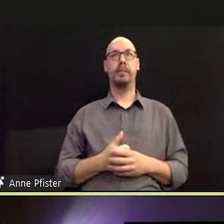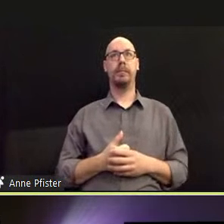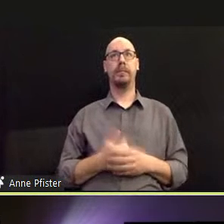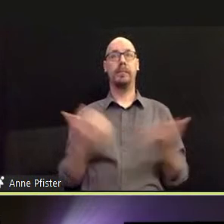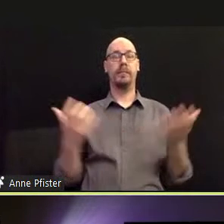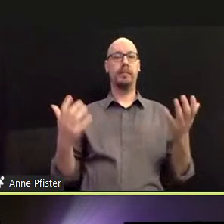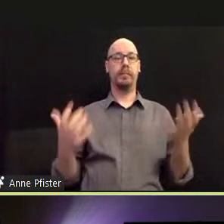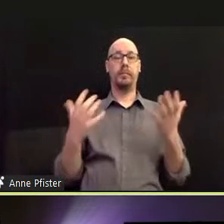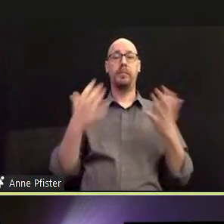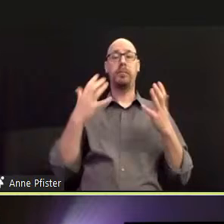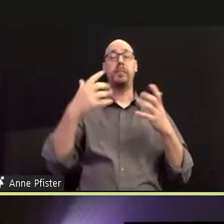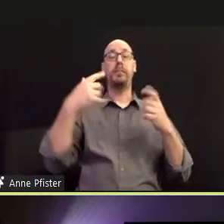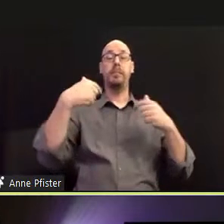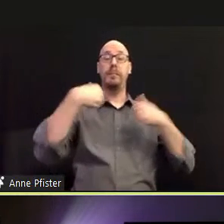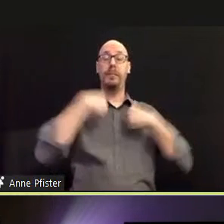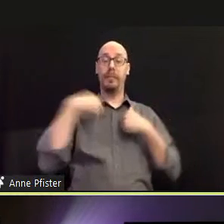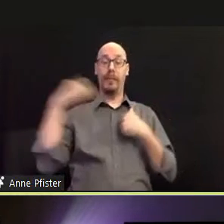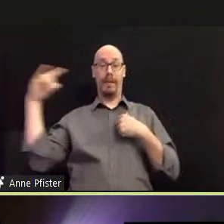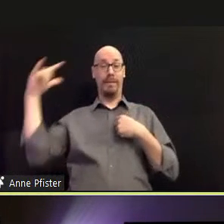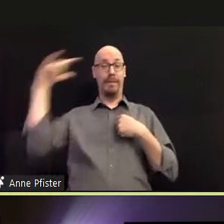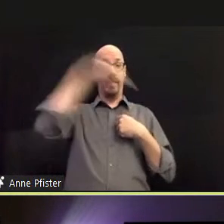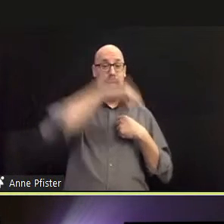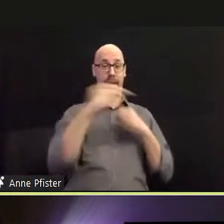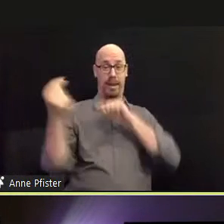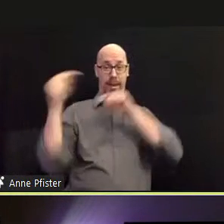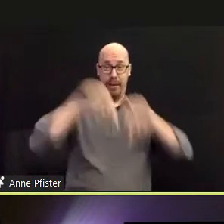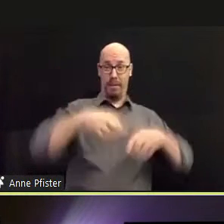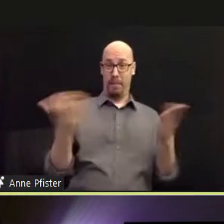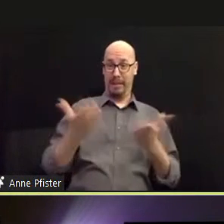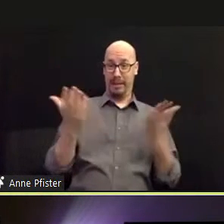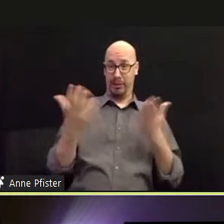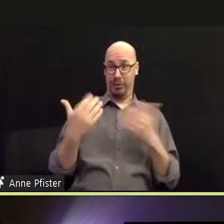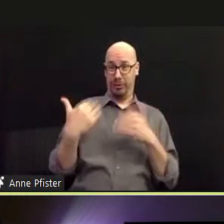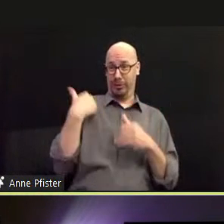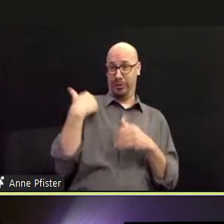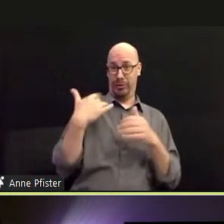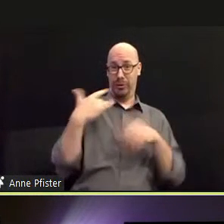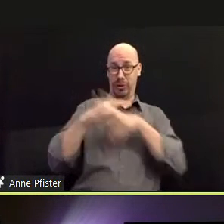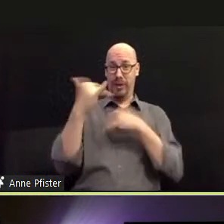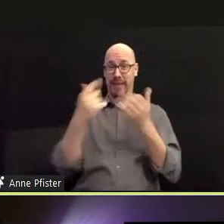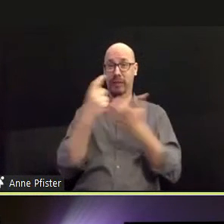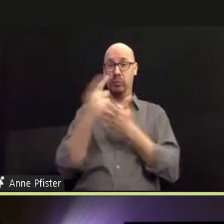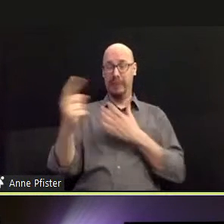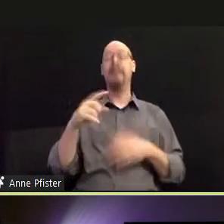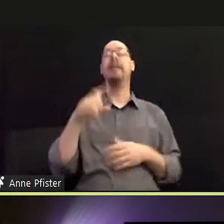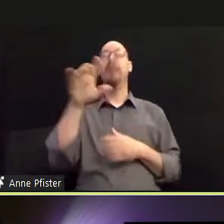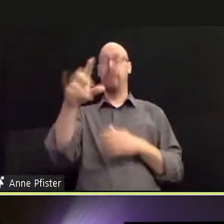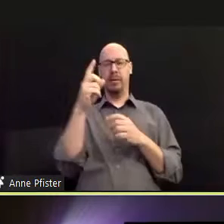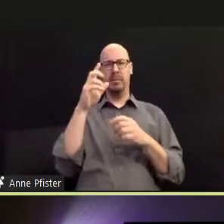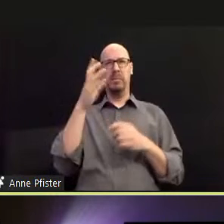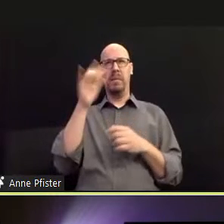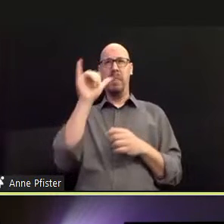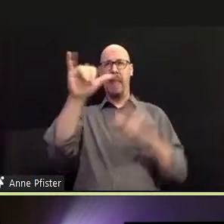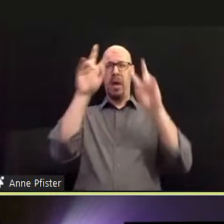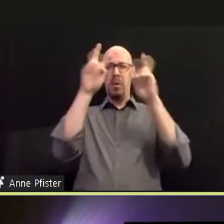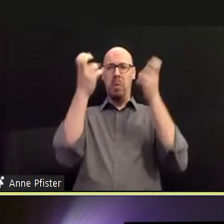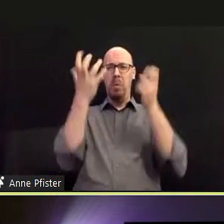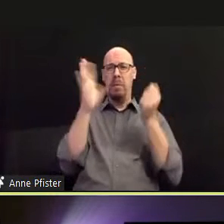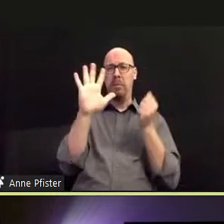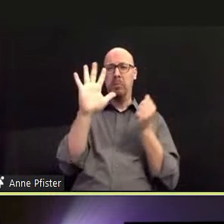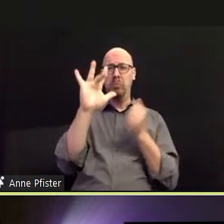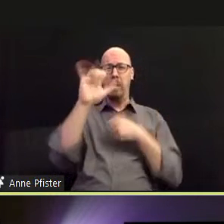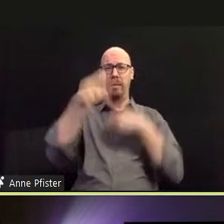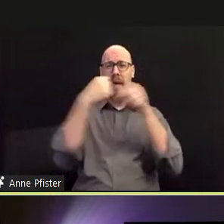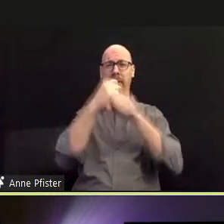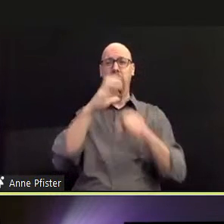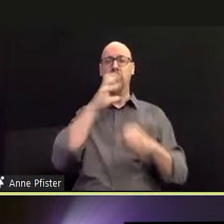So as I was reading on the flight here earlier this week, a nearly 25-year-old quote from Z. Bauman strikes as pertinent